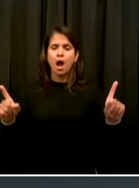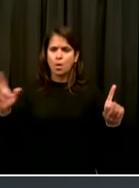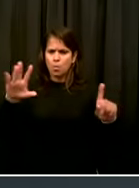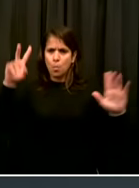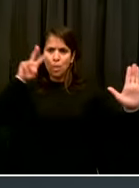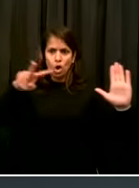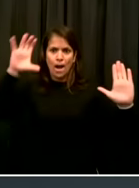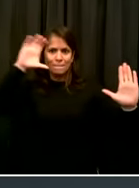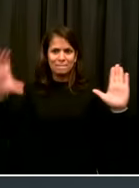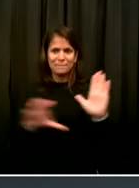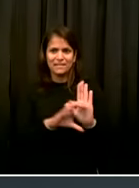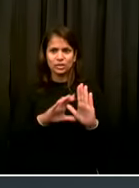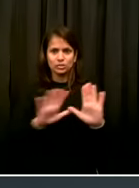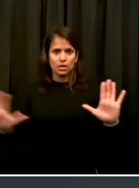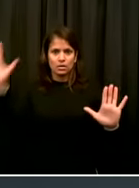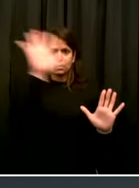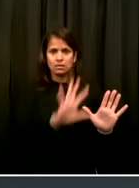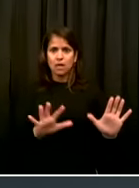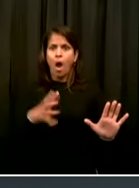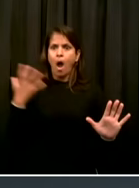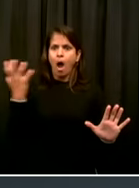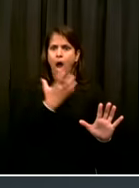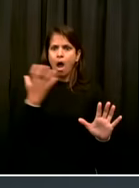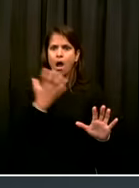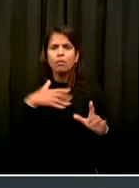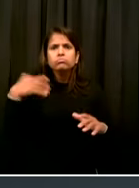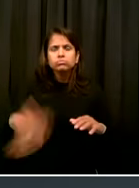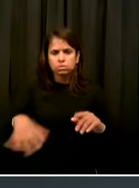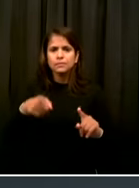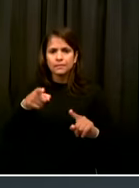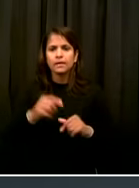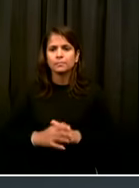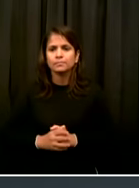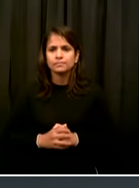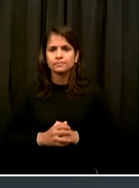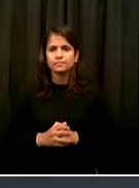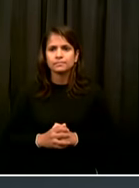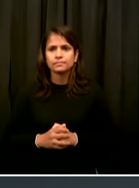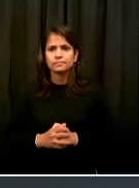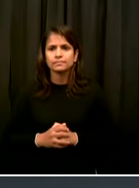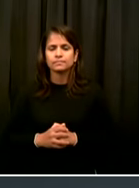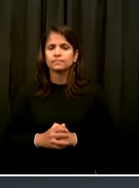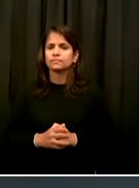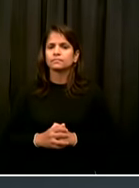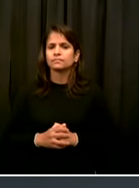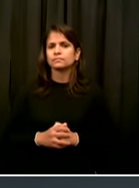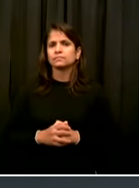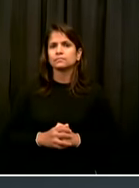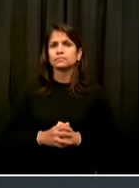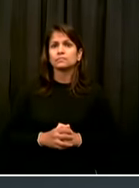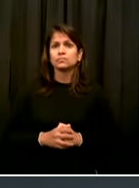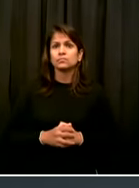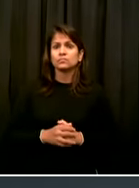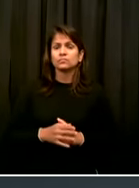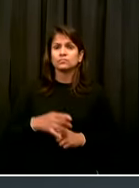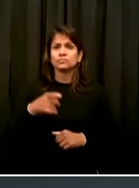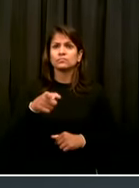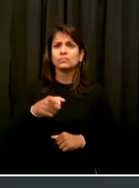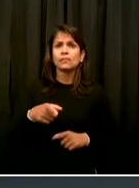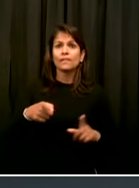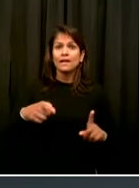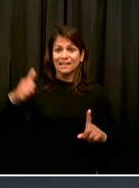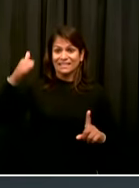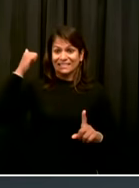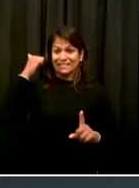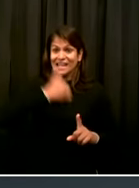So we will continue to improve it and update it. And one of the areas we've looked at is our indicators. Now, basically, from the beginning of this